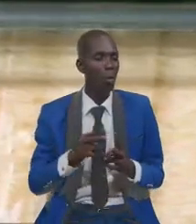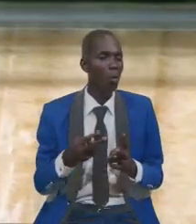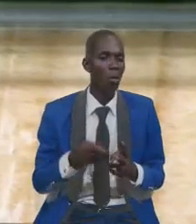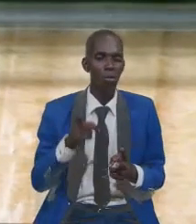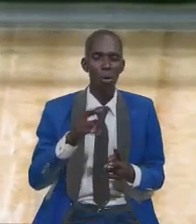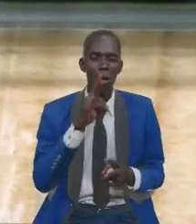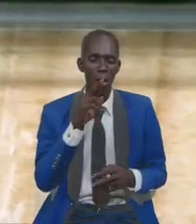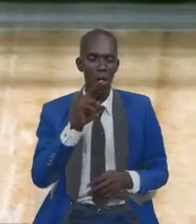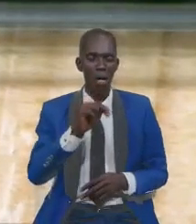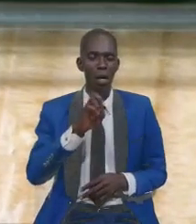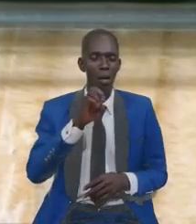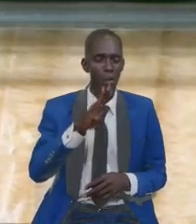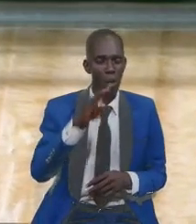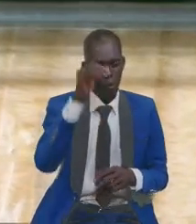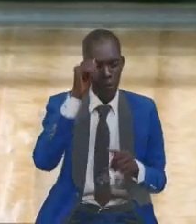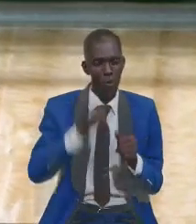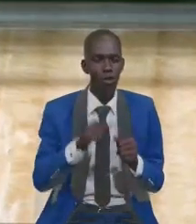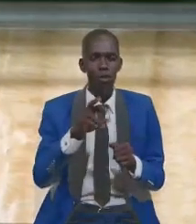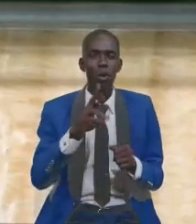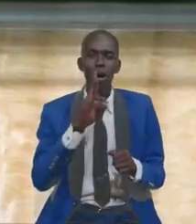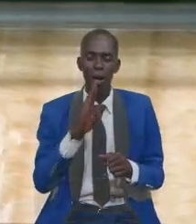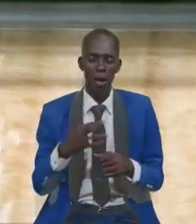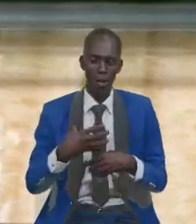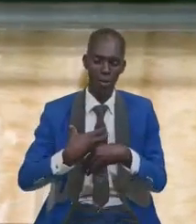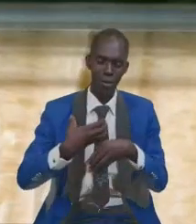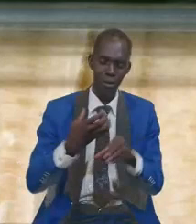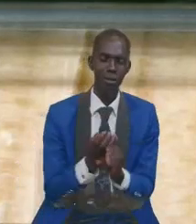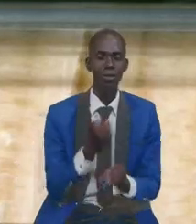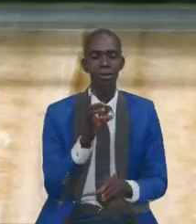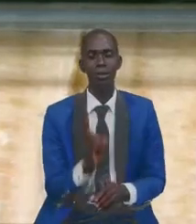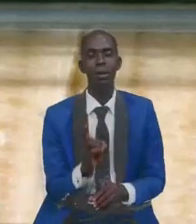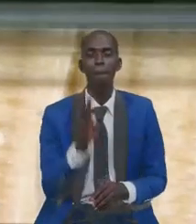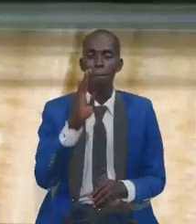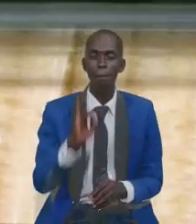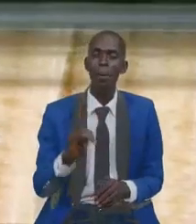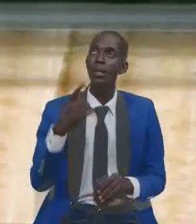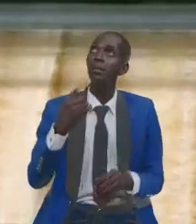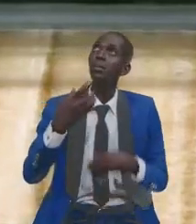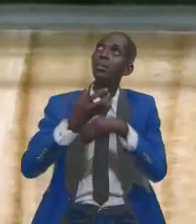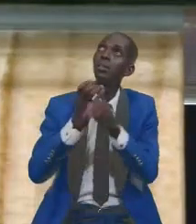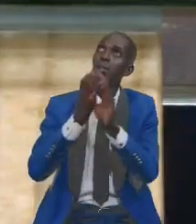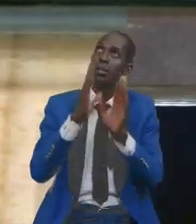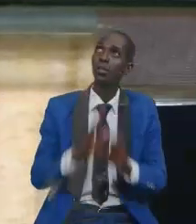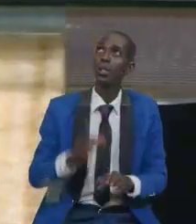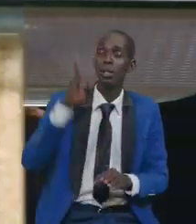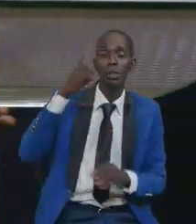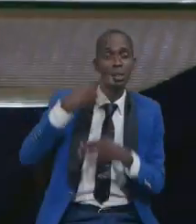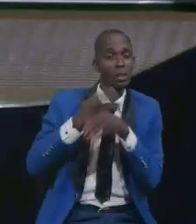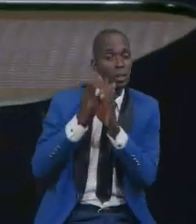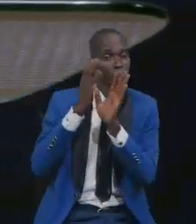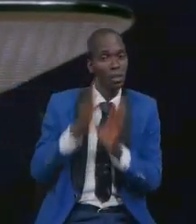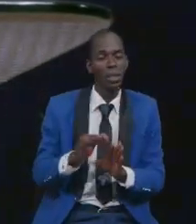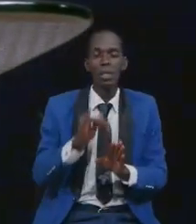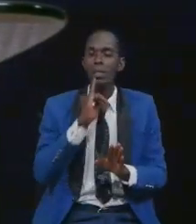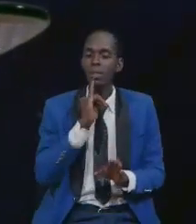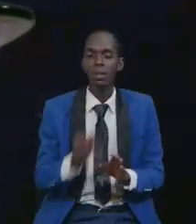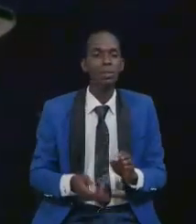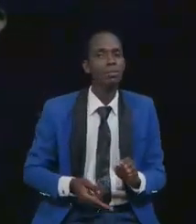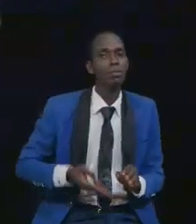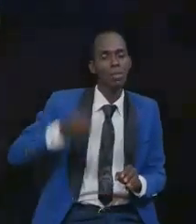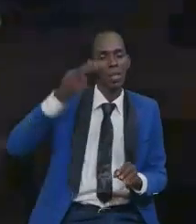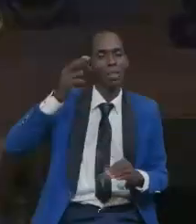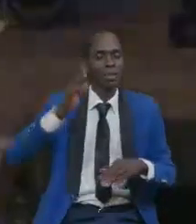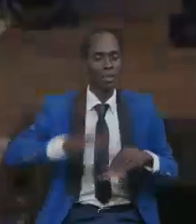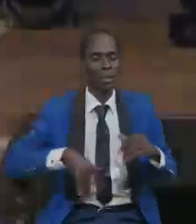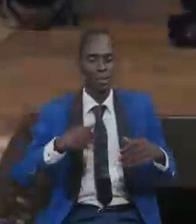a creator. And as the maker is greater than what is made, as the manufacturer is greater than what is